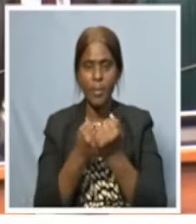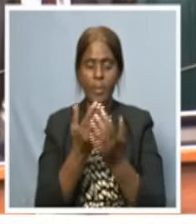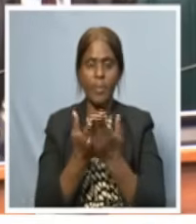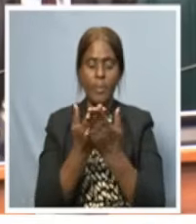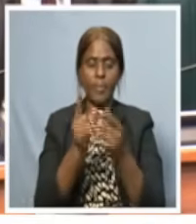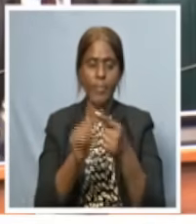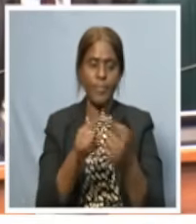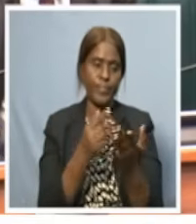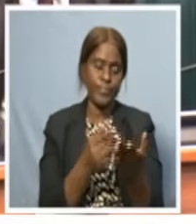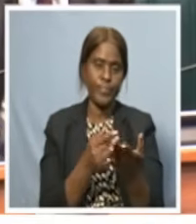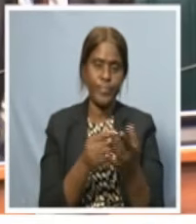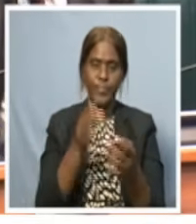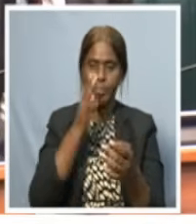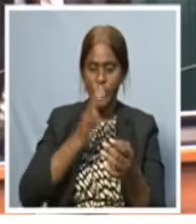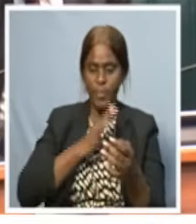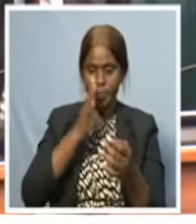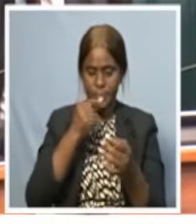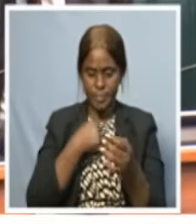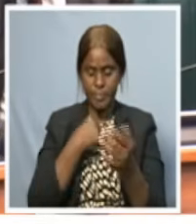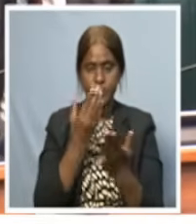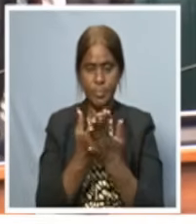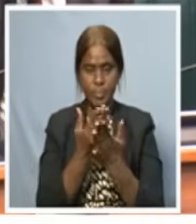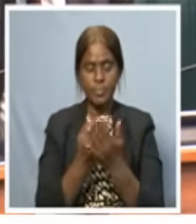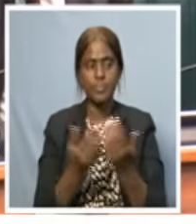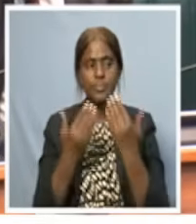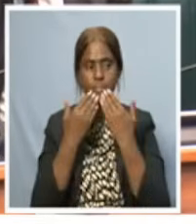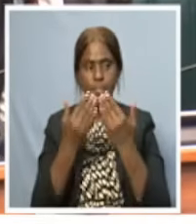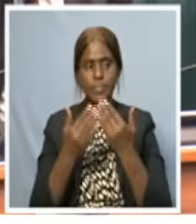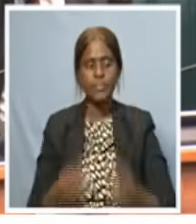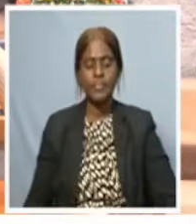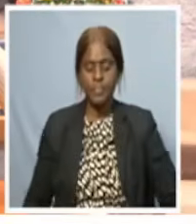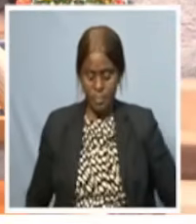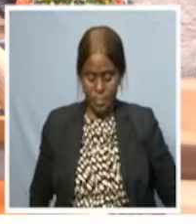rendered to it. Madam Speaker, I beg to move.